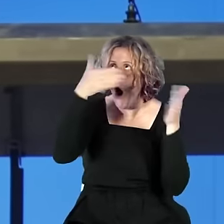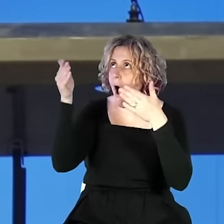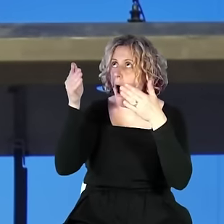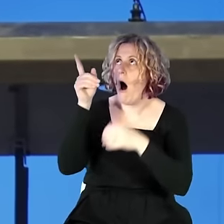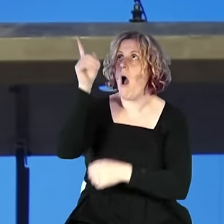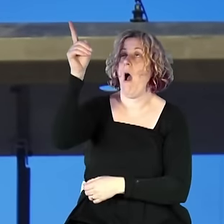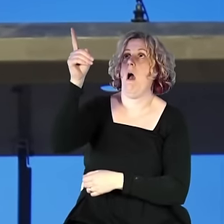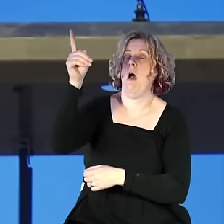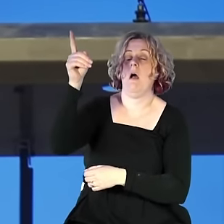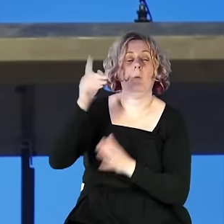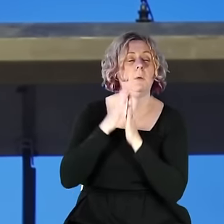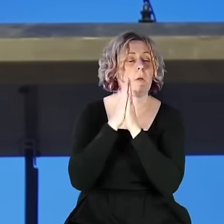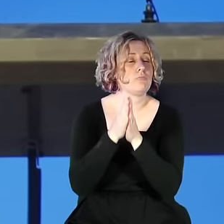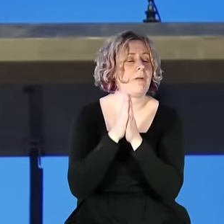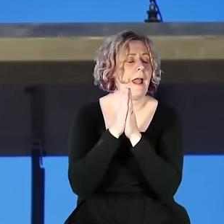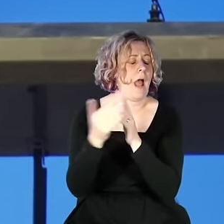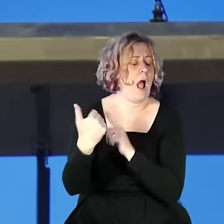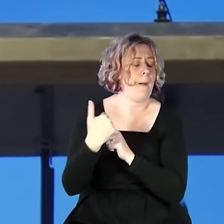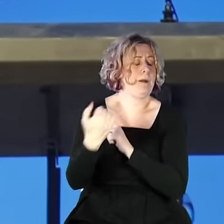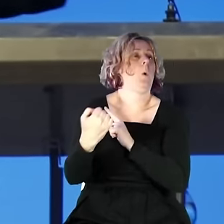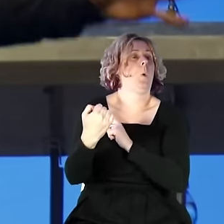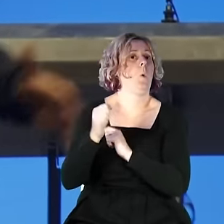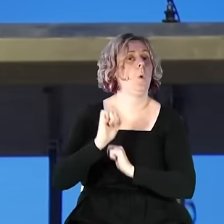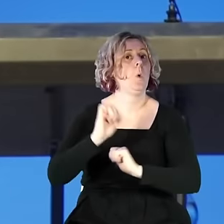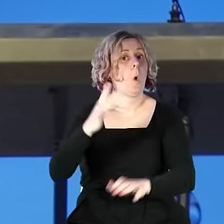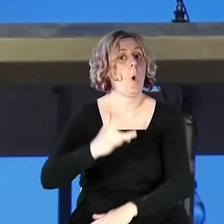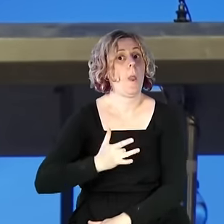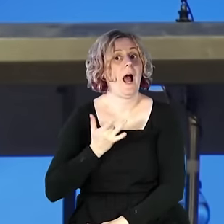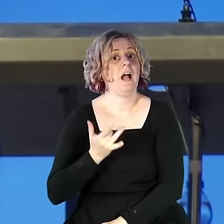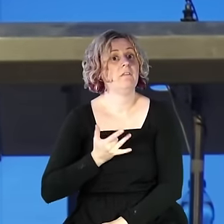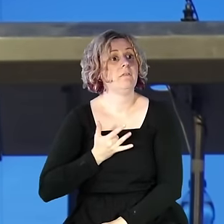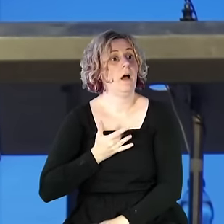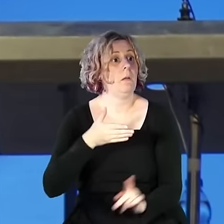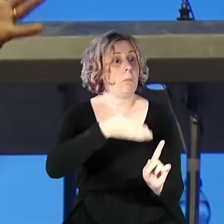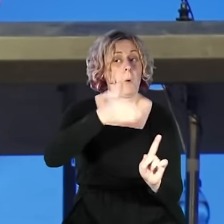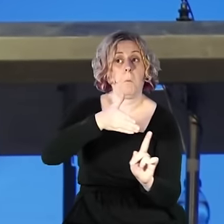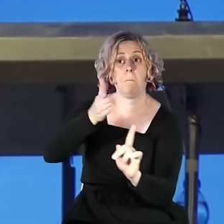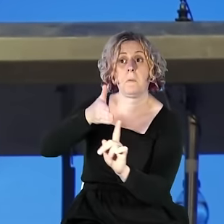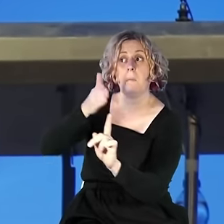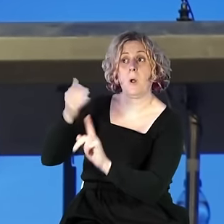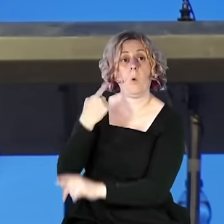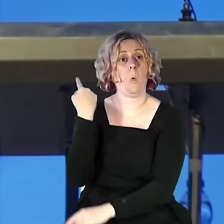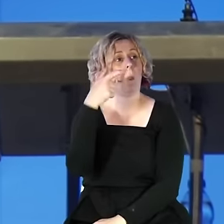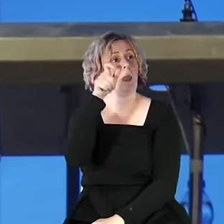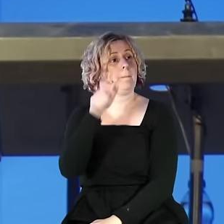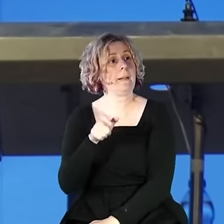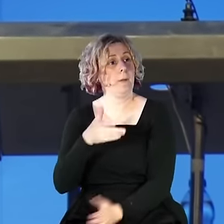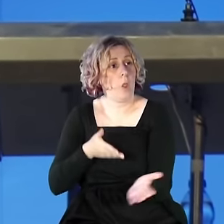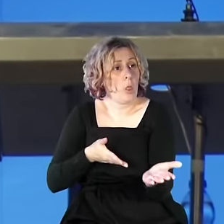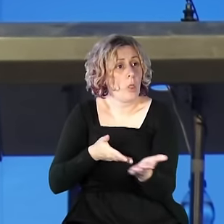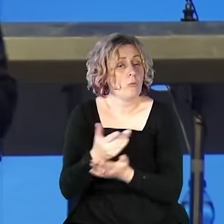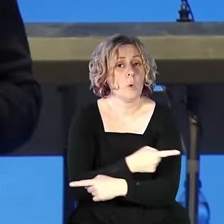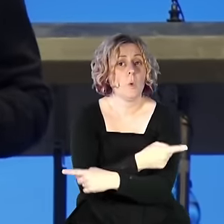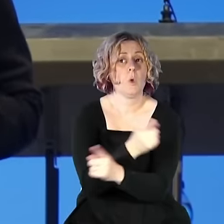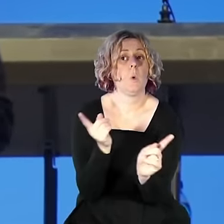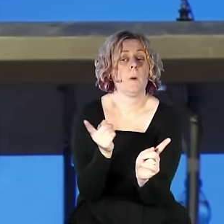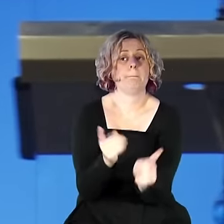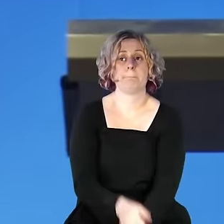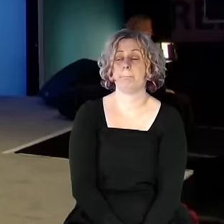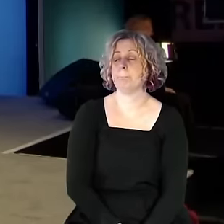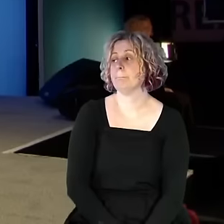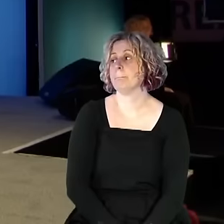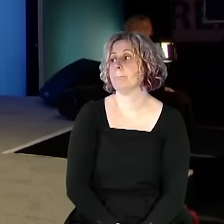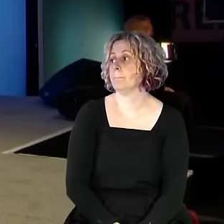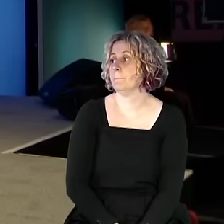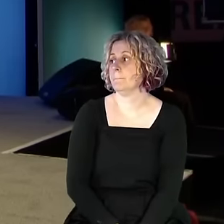impact on your life, but also the lives that you may be able to pass them on to. And who knows what God could do through the ministry of the books this week. Thanks.